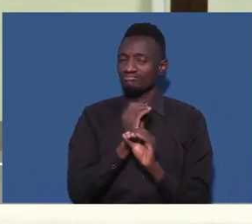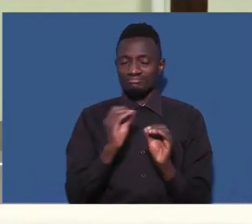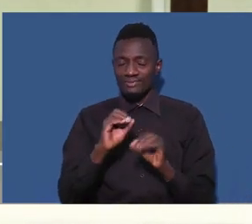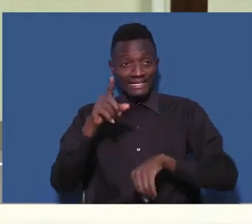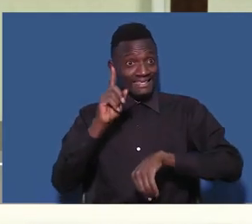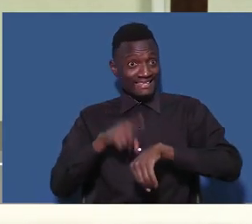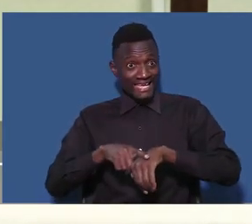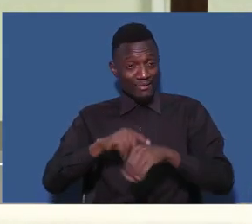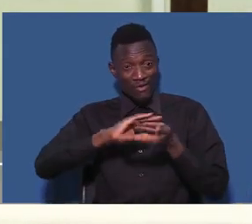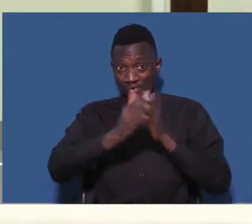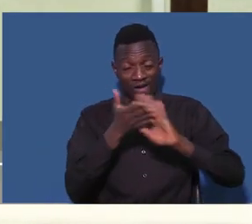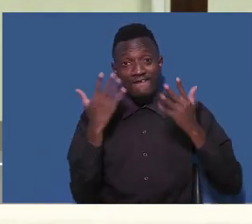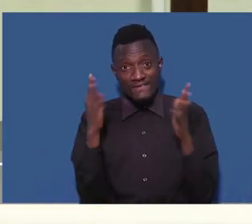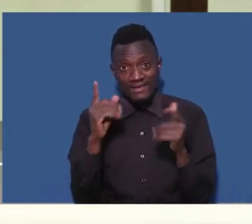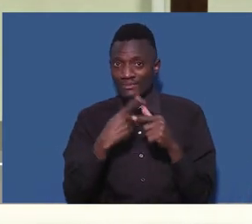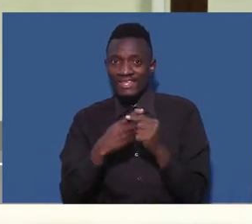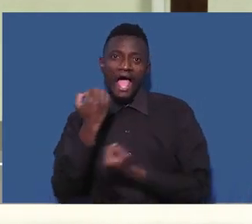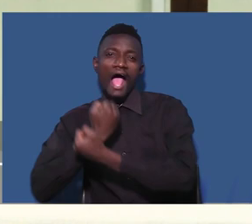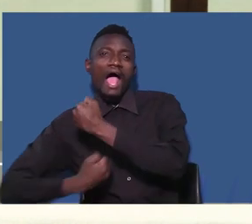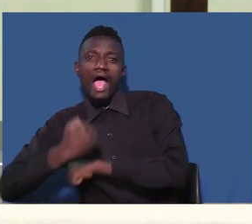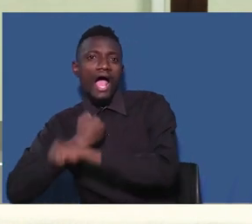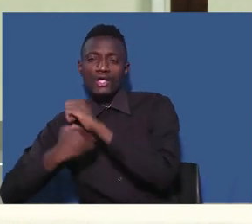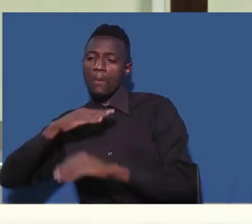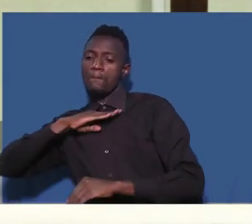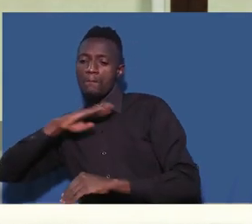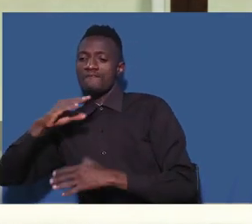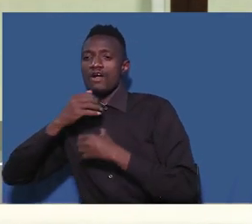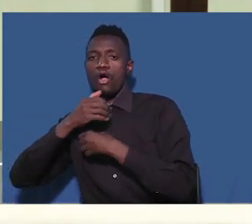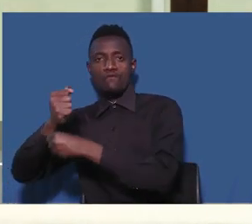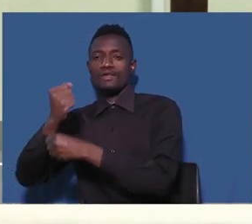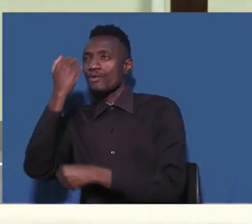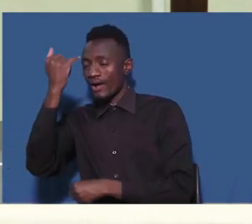declare boldly that we have been called to be righteous.